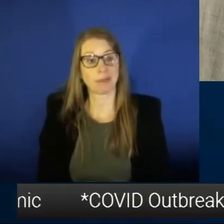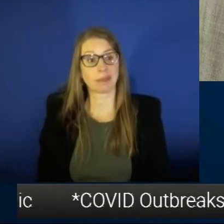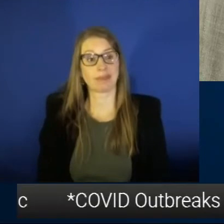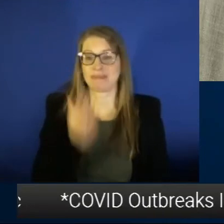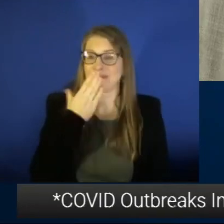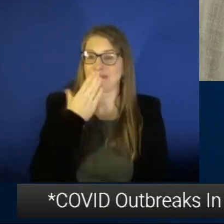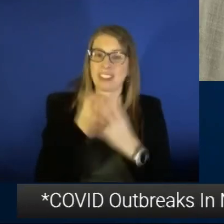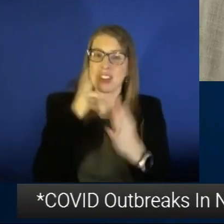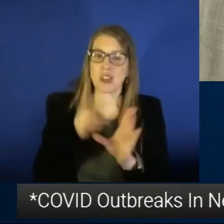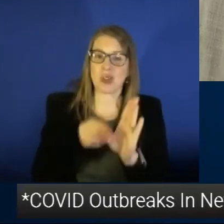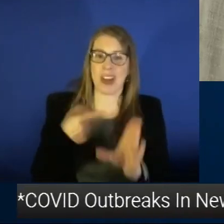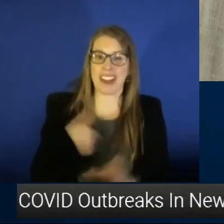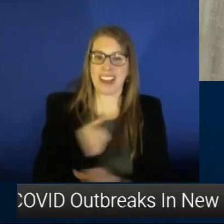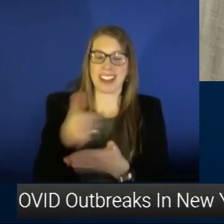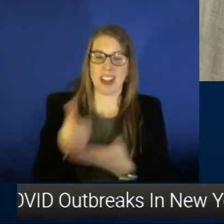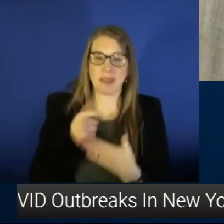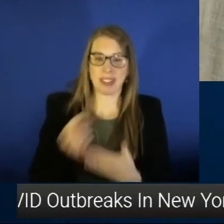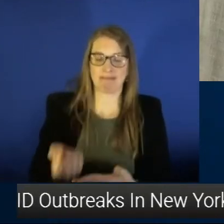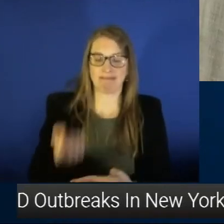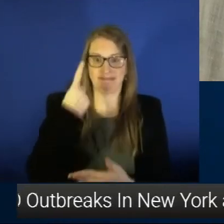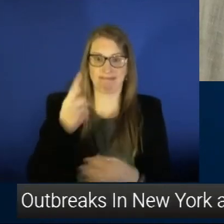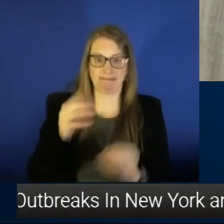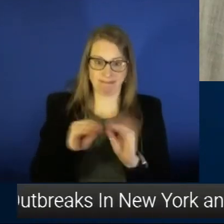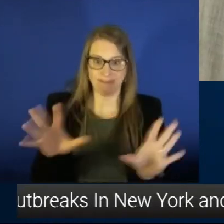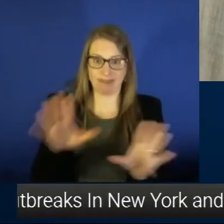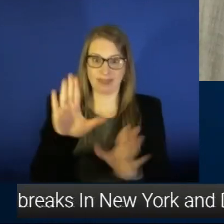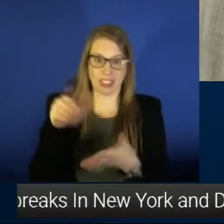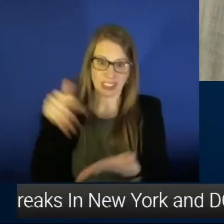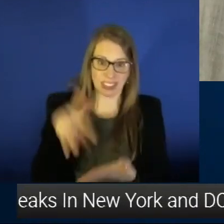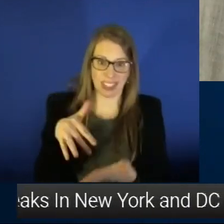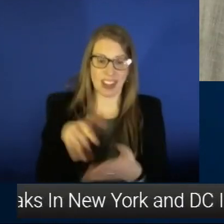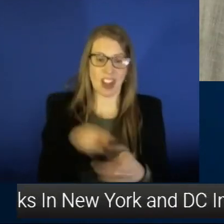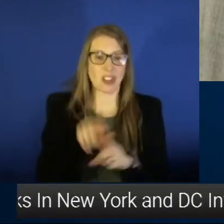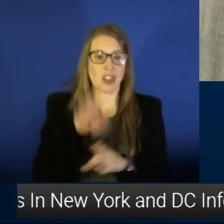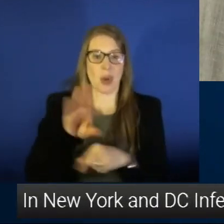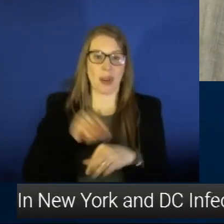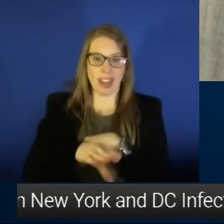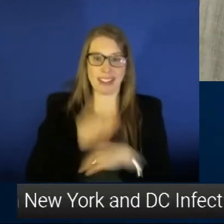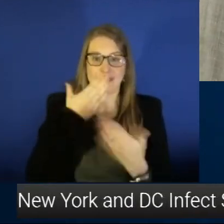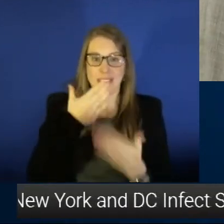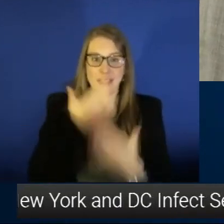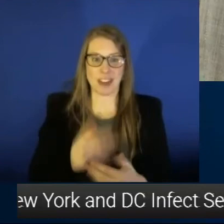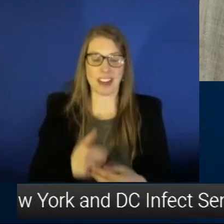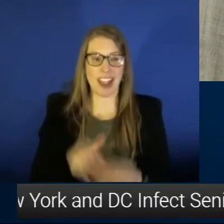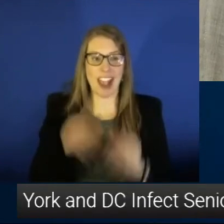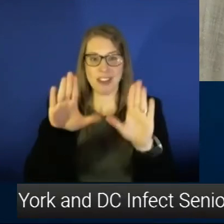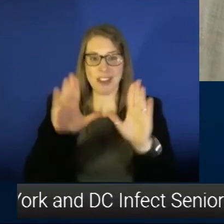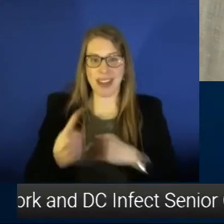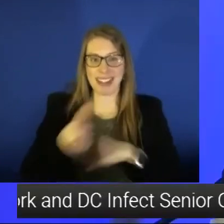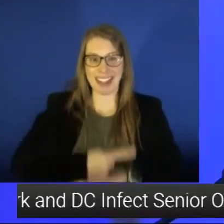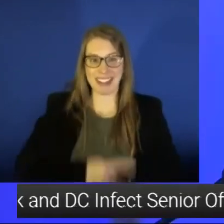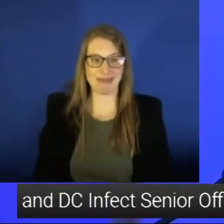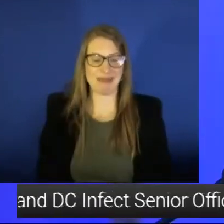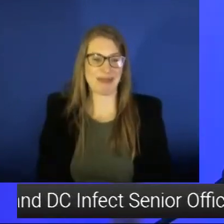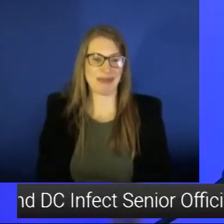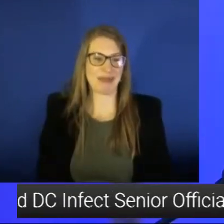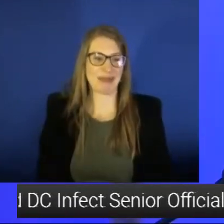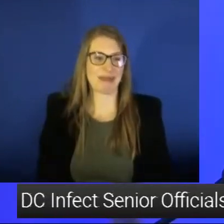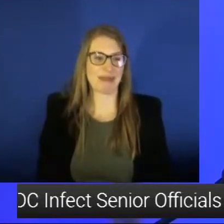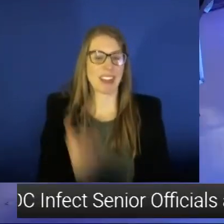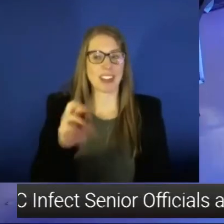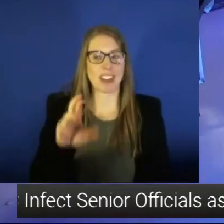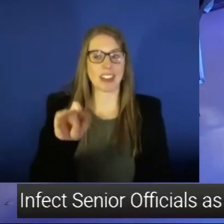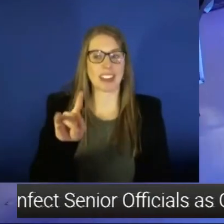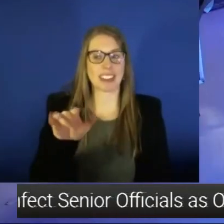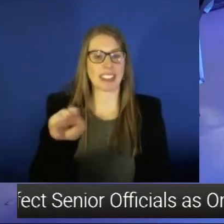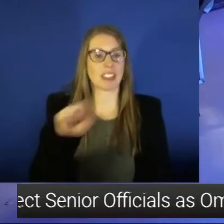joining us, helping us to better understand the study, and certainly your advice, always valued. Thank you. Have a great day. Dr. Stites, just your